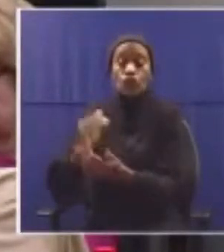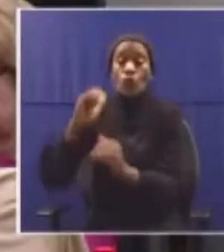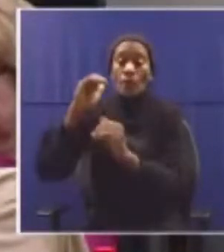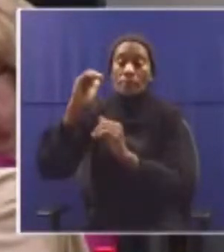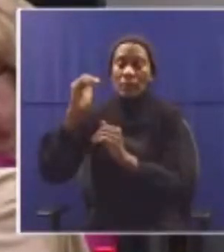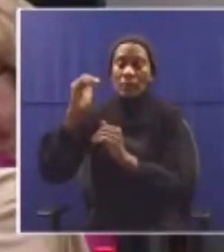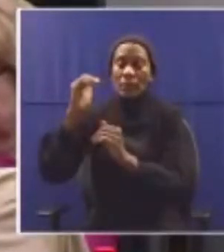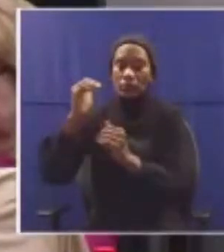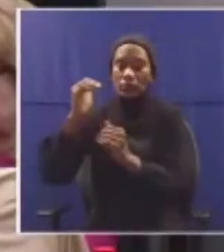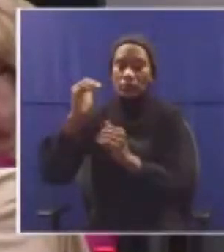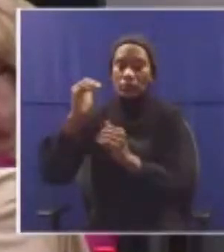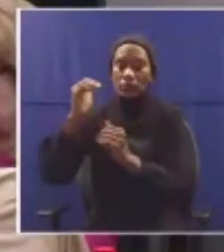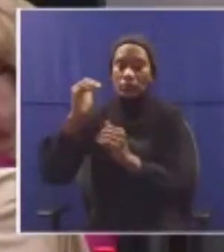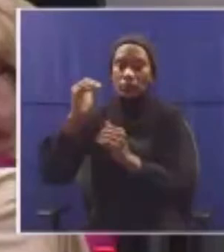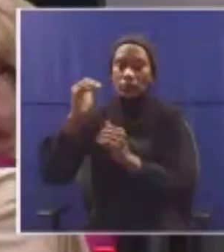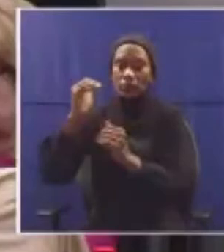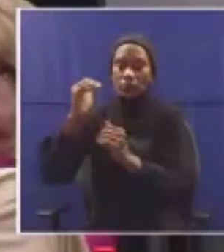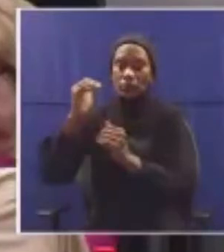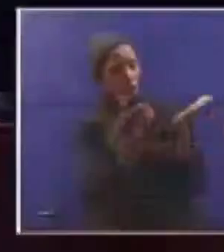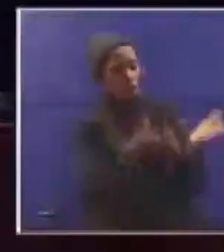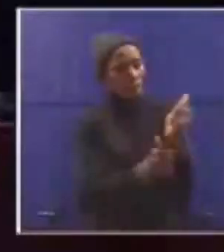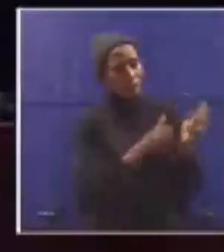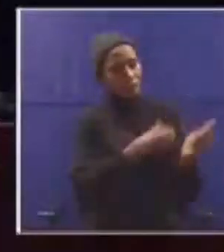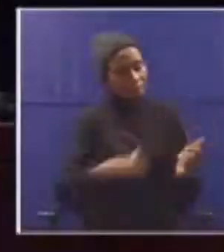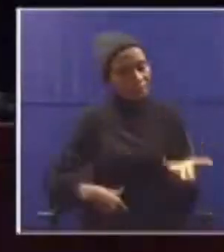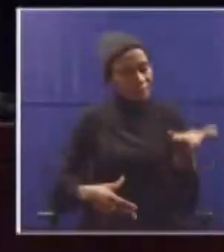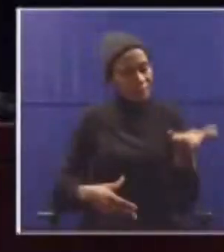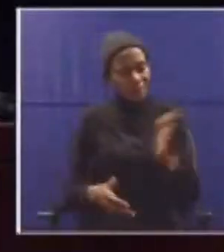the Thank South you. African Police Honorable Service? Deputy President.